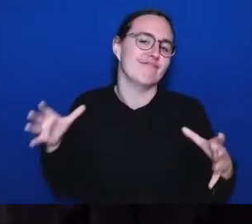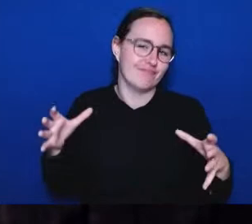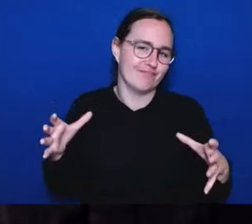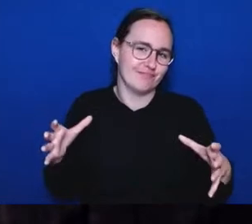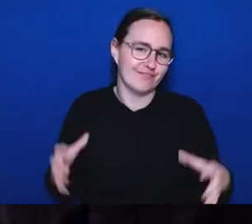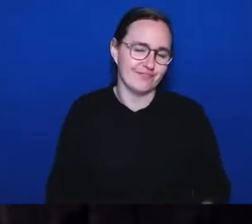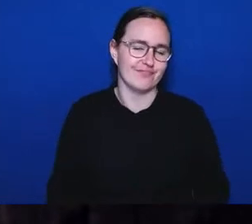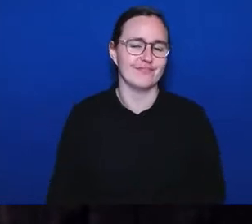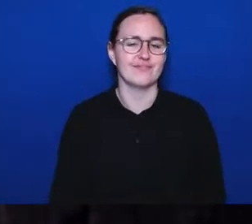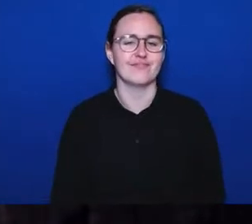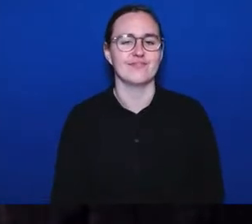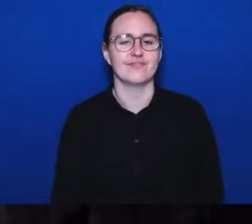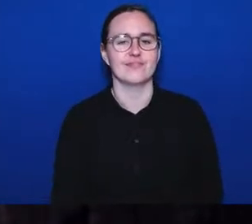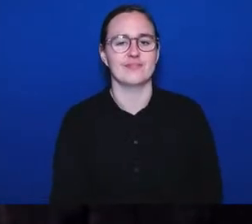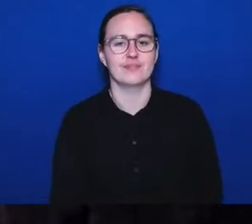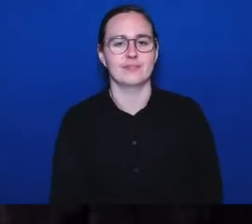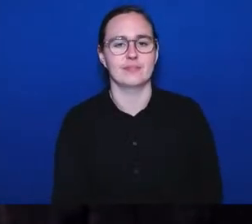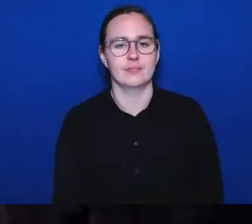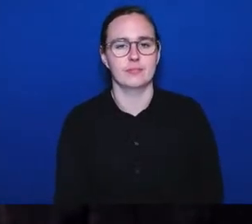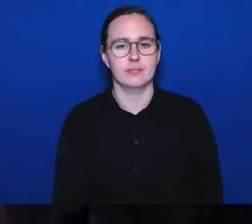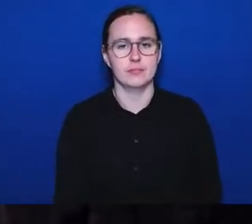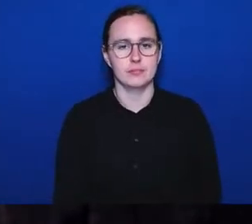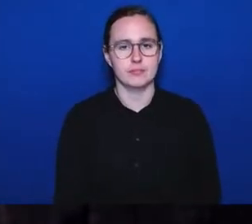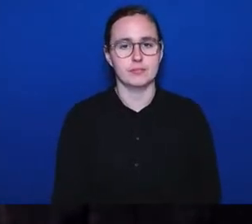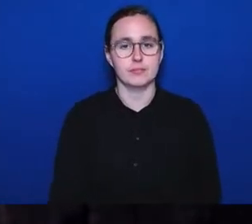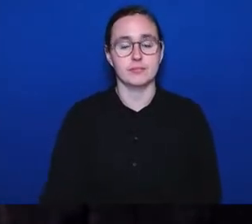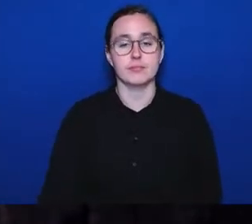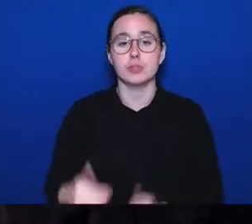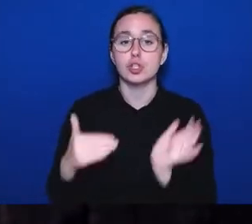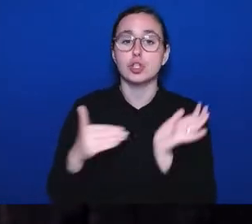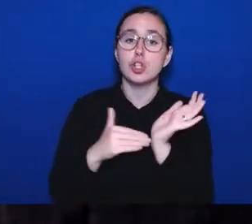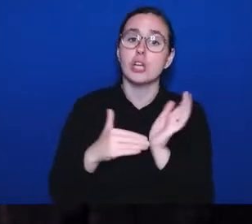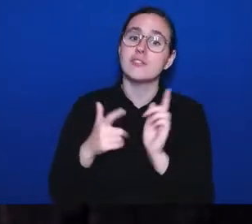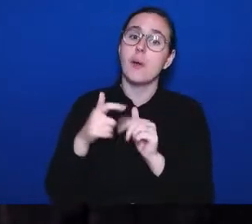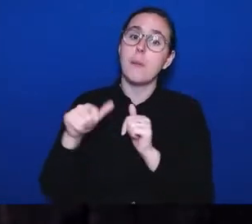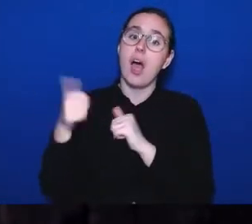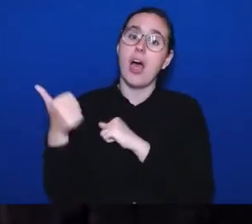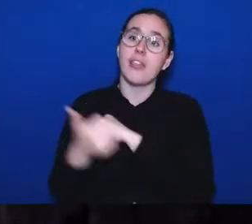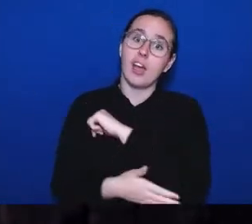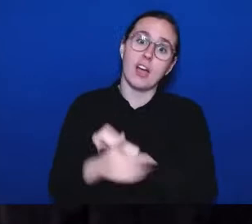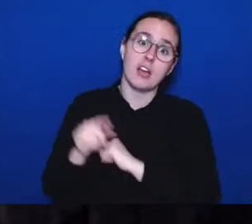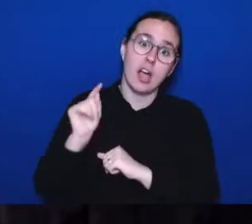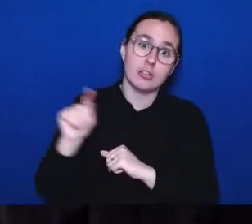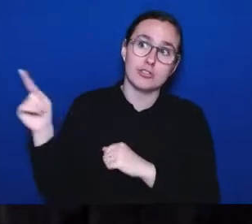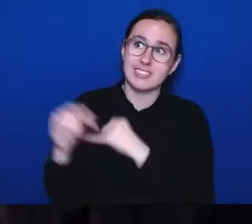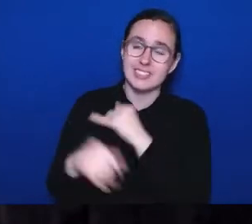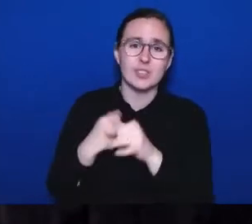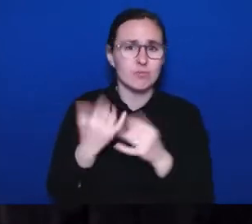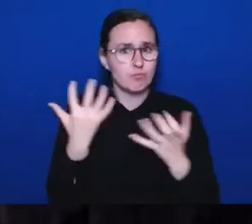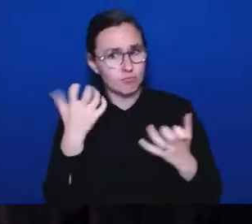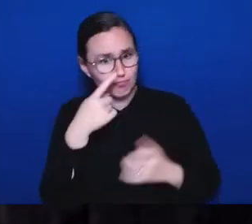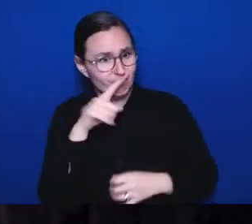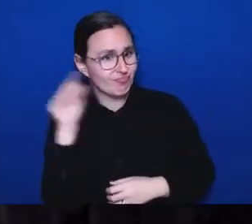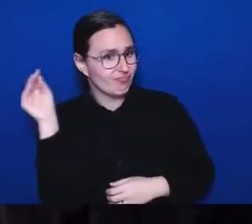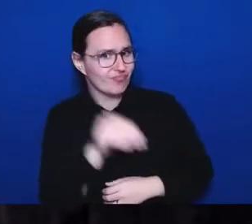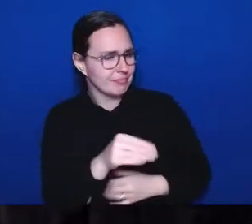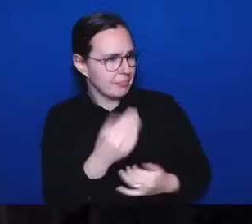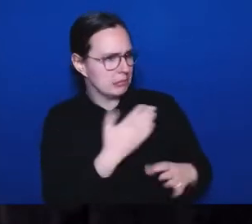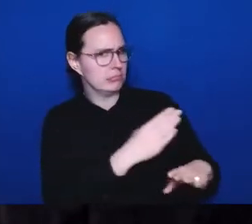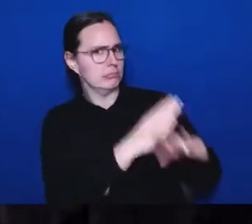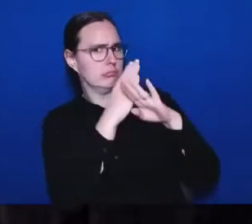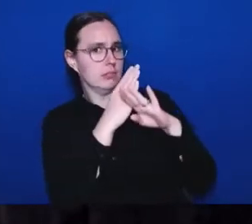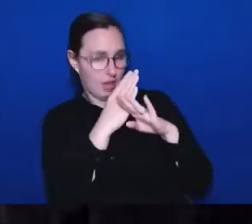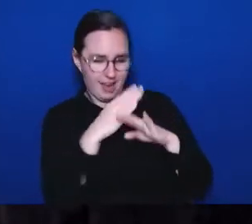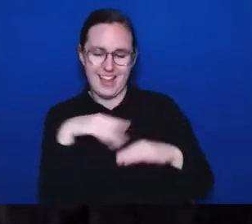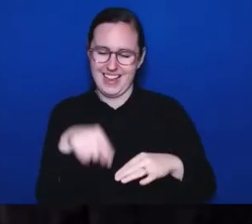taking with respect to training more doctors, and the focus on family practice and equalizing family practice against other kinds of